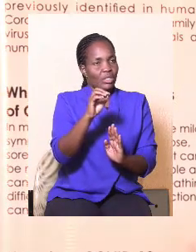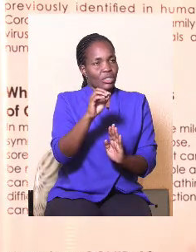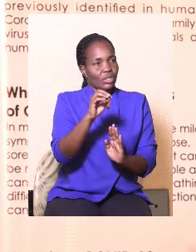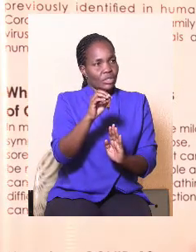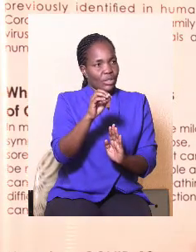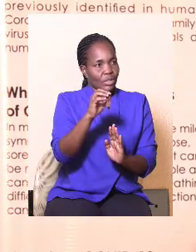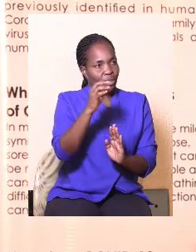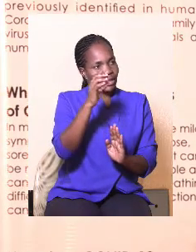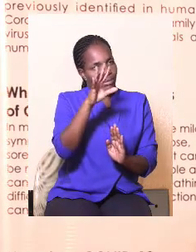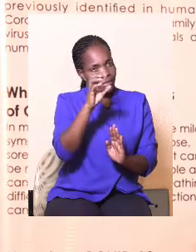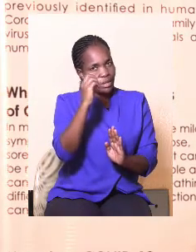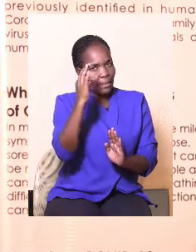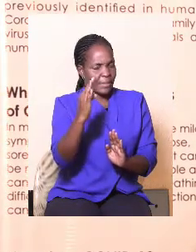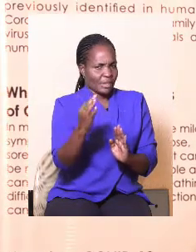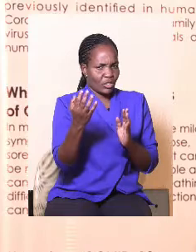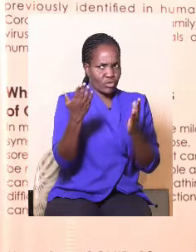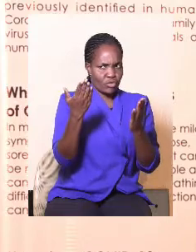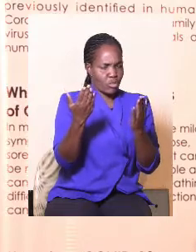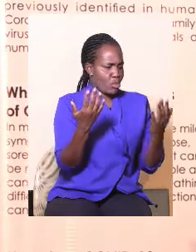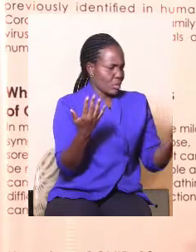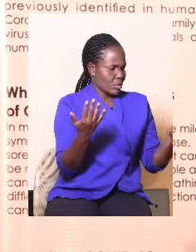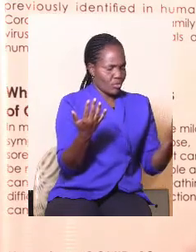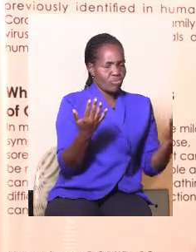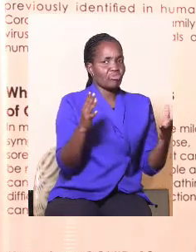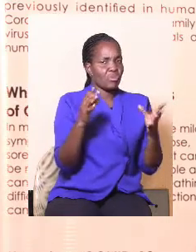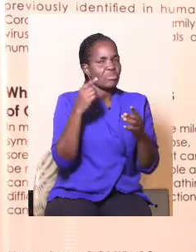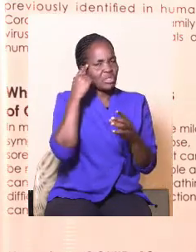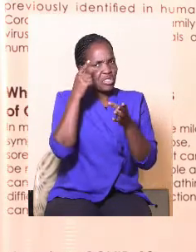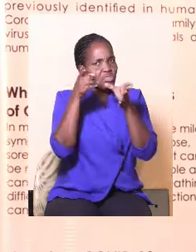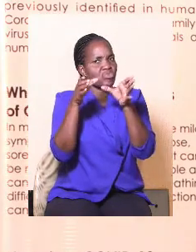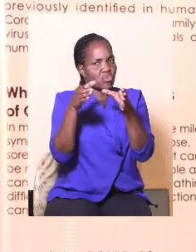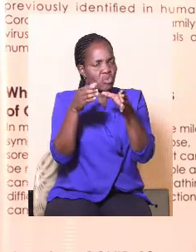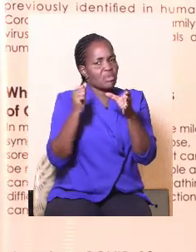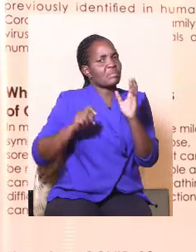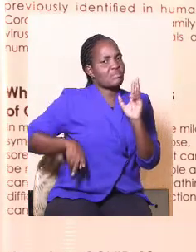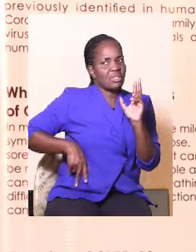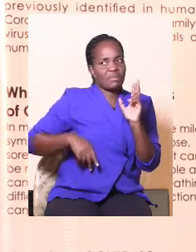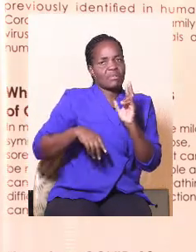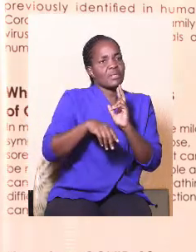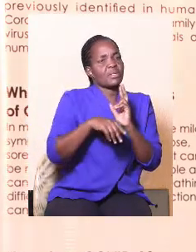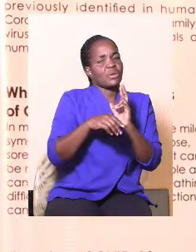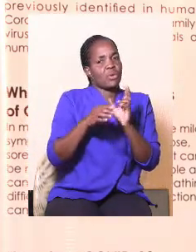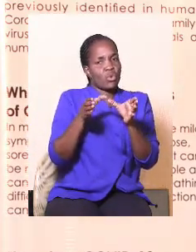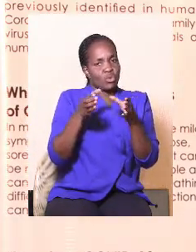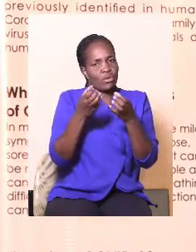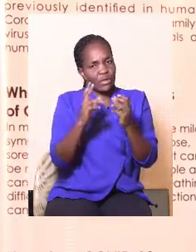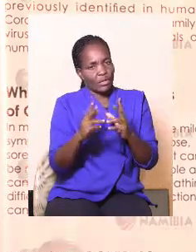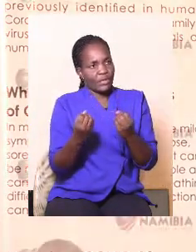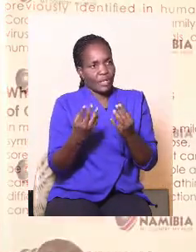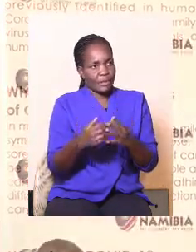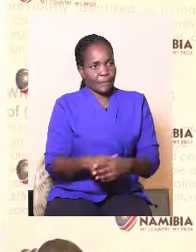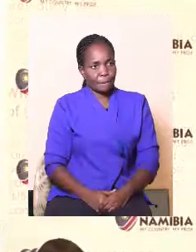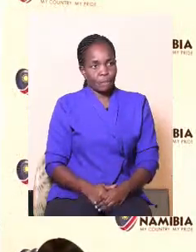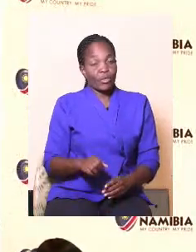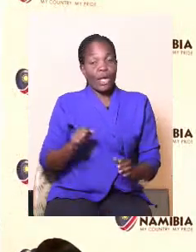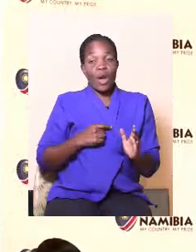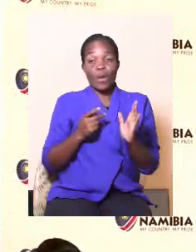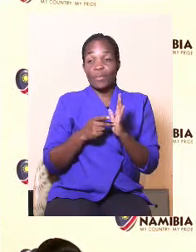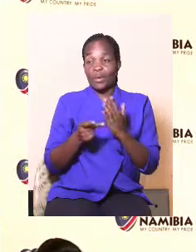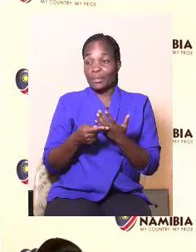about 750,000. So that's how that number was determined. Thank you very much, Minister. That's all the time we